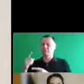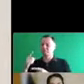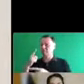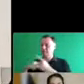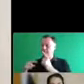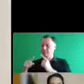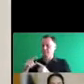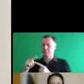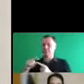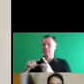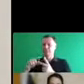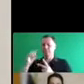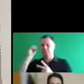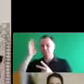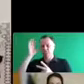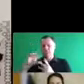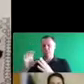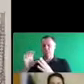knowledge.